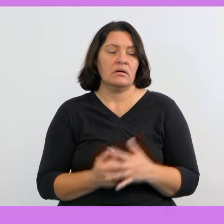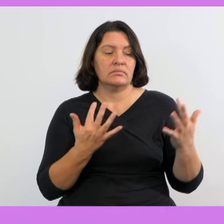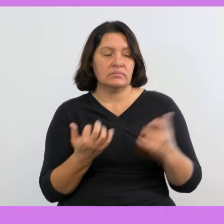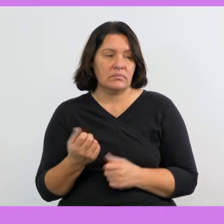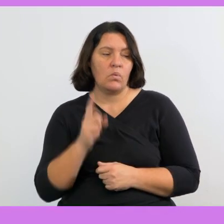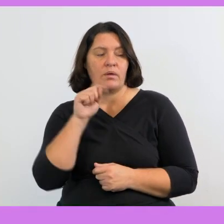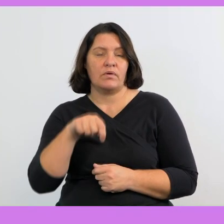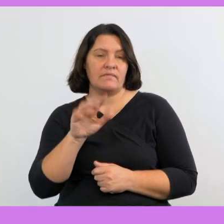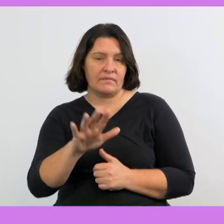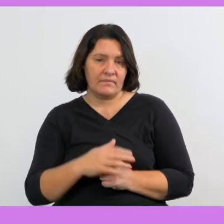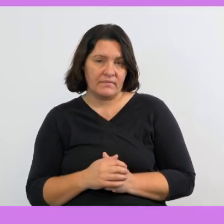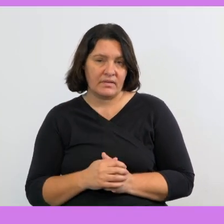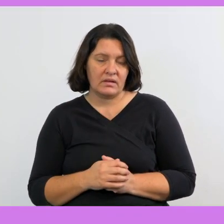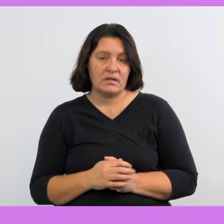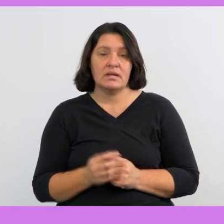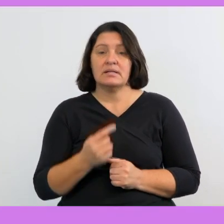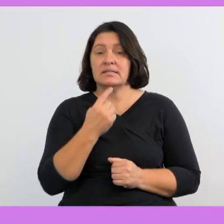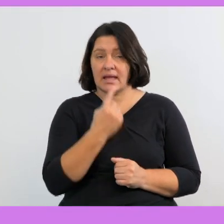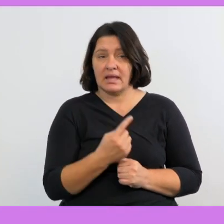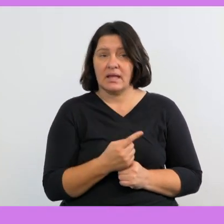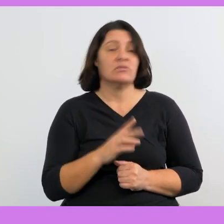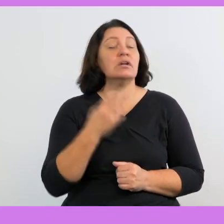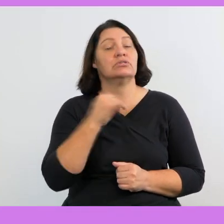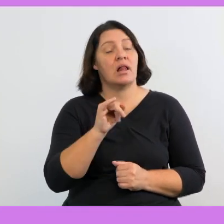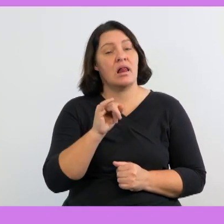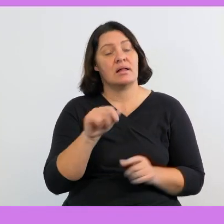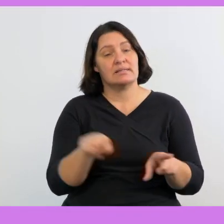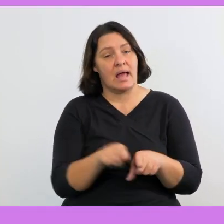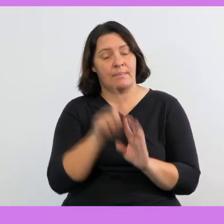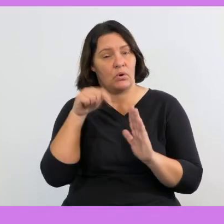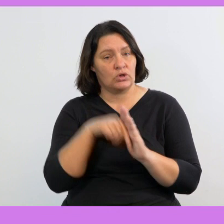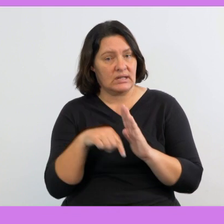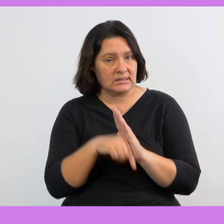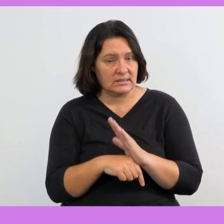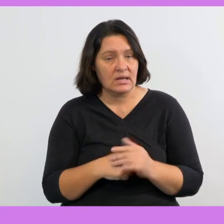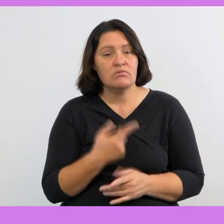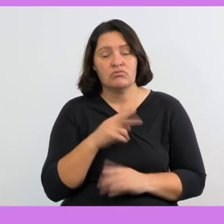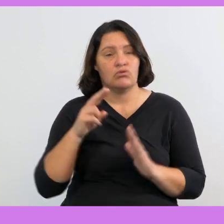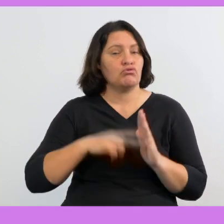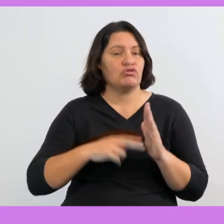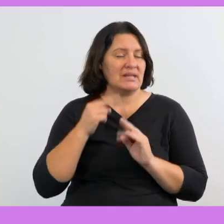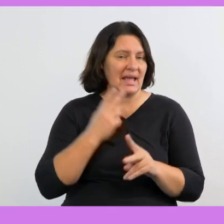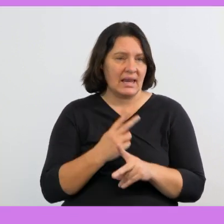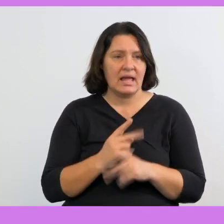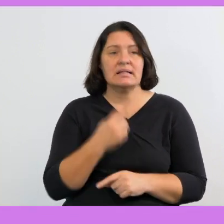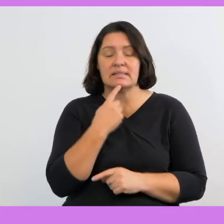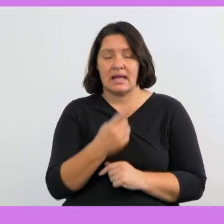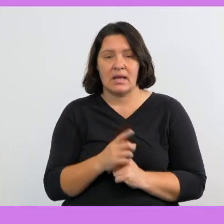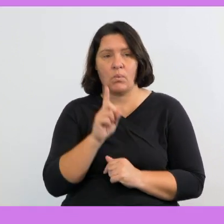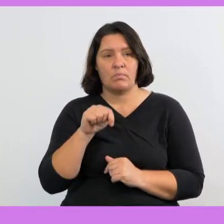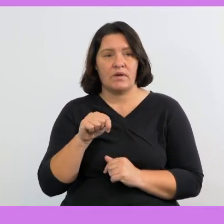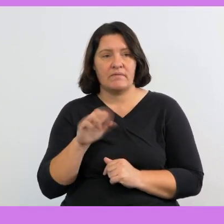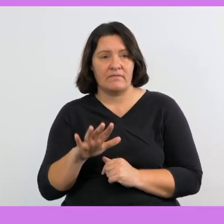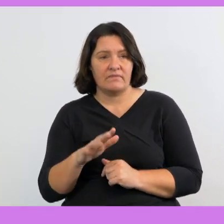remember, this is still the same context, right? So I'm not going to read that part again. It says, use the given information, there's now